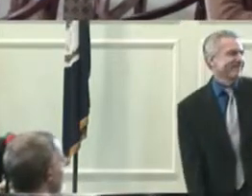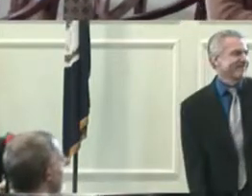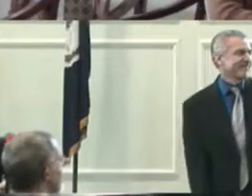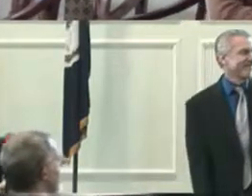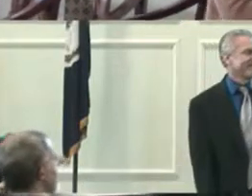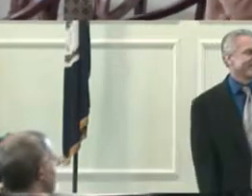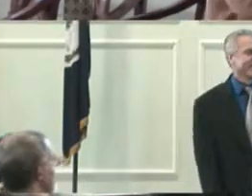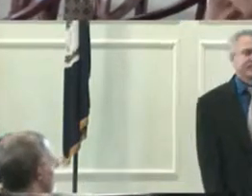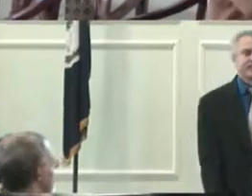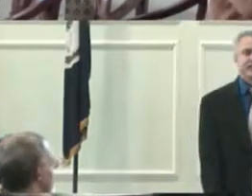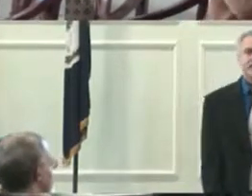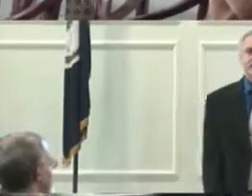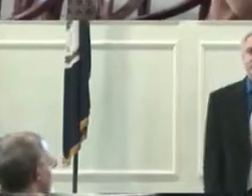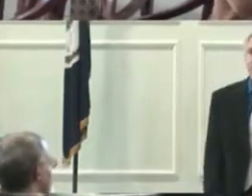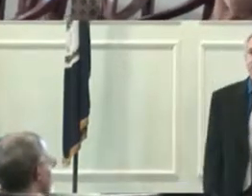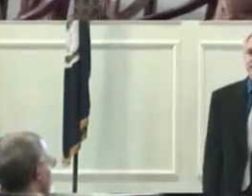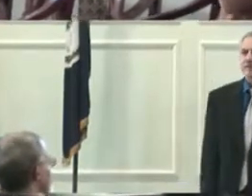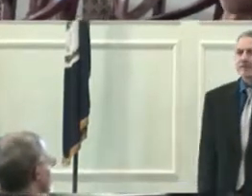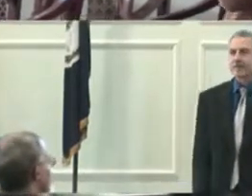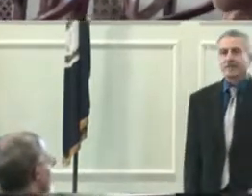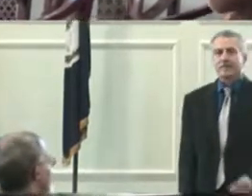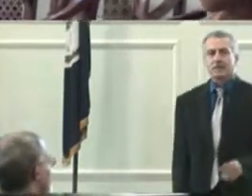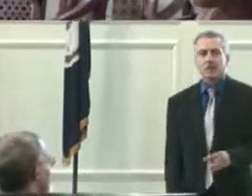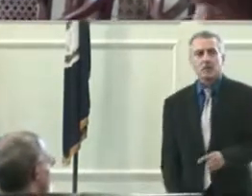Karen Garvey. She here?